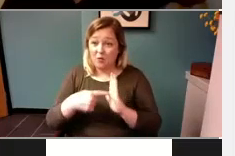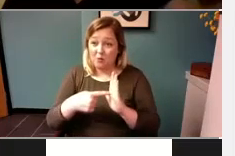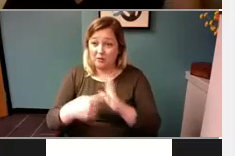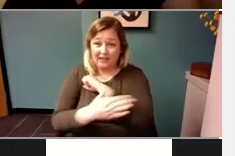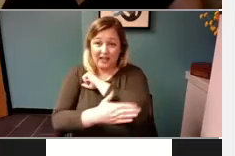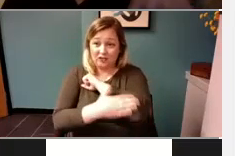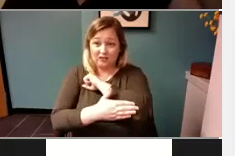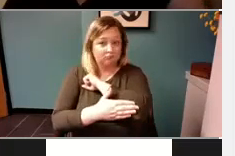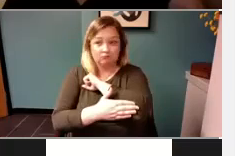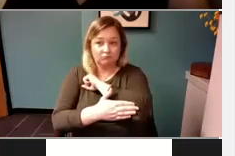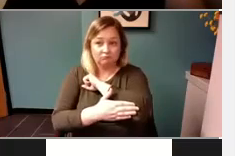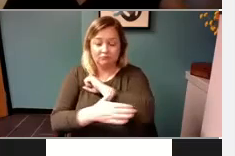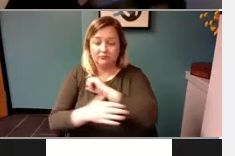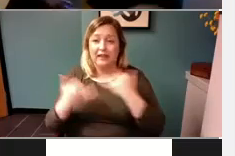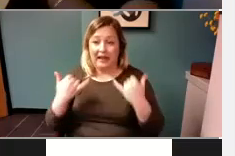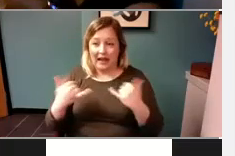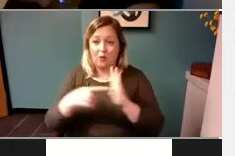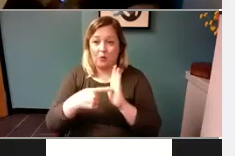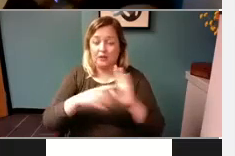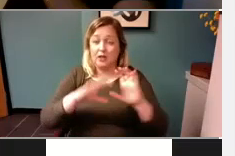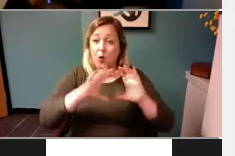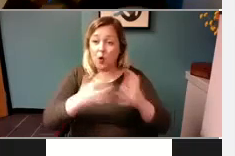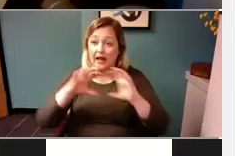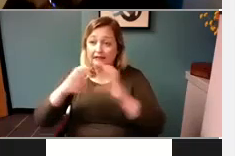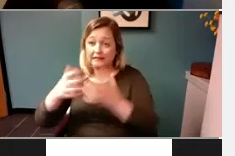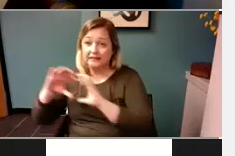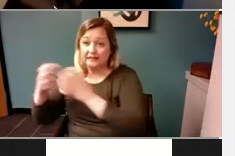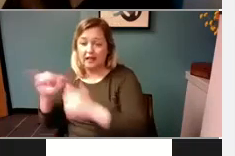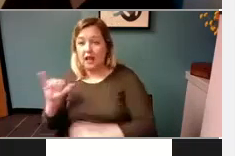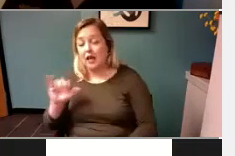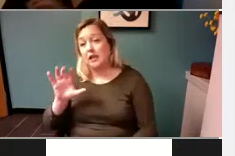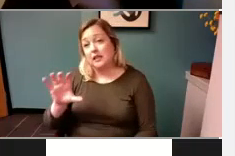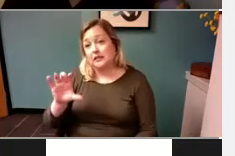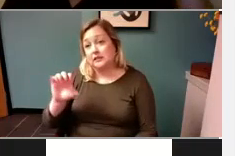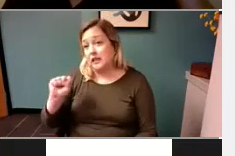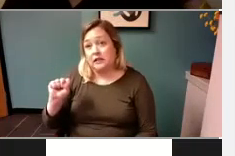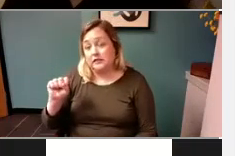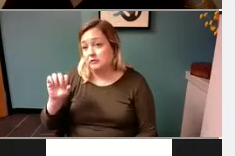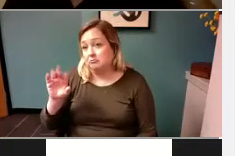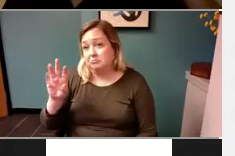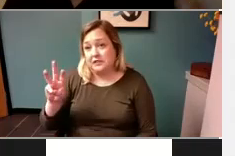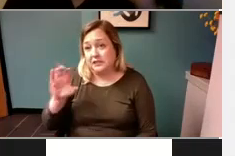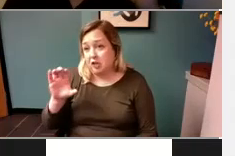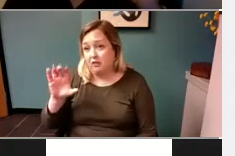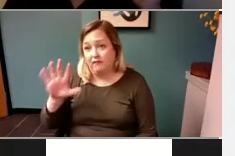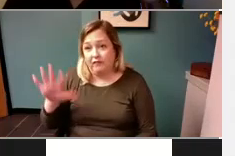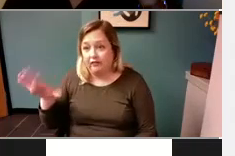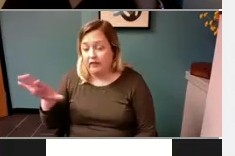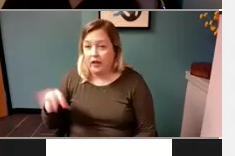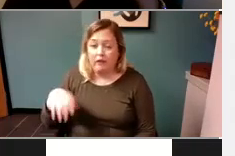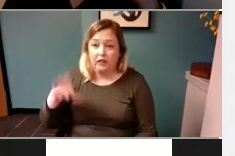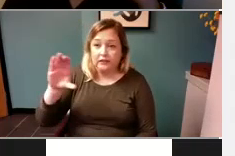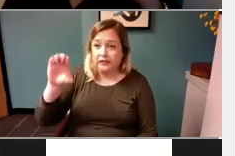So that is CS721, CS211, CS560, CS665, whatever. Individual nodes are